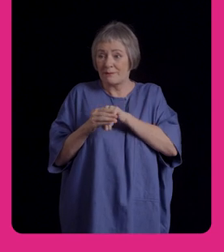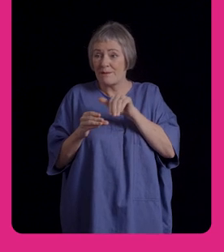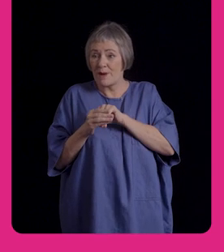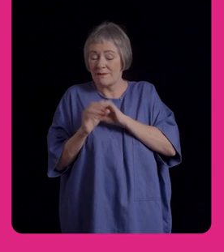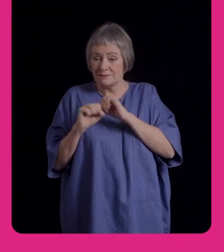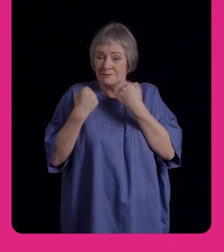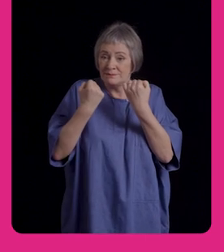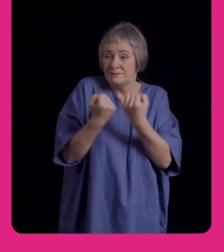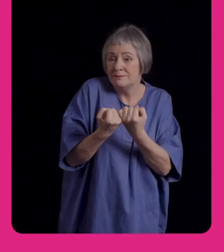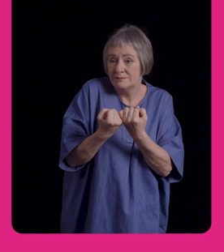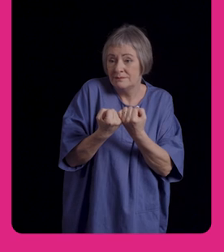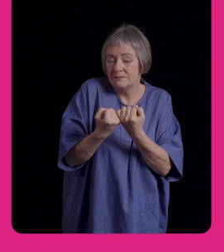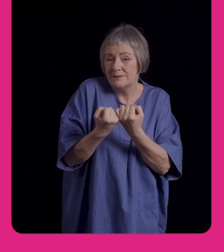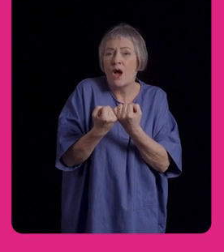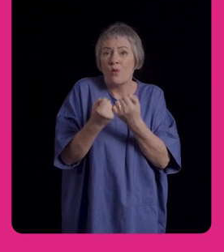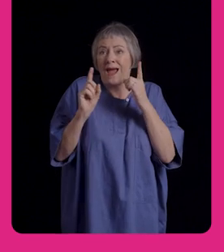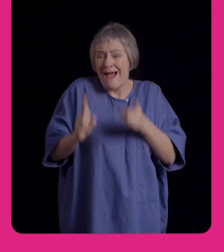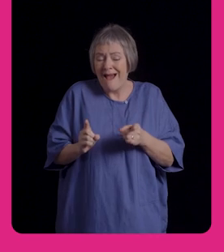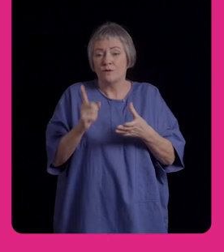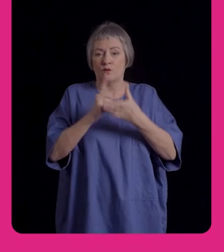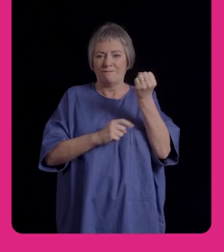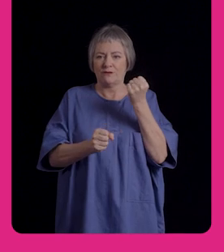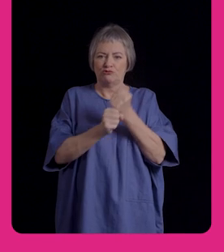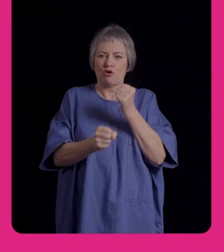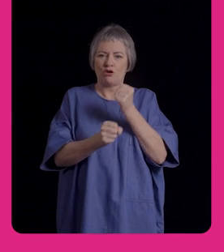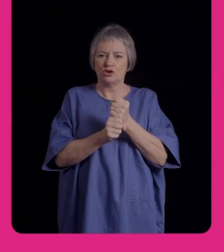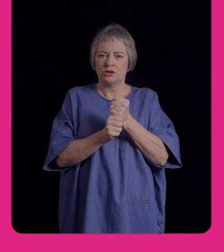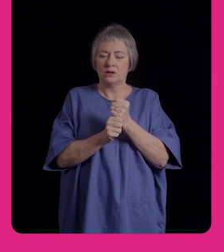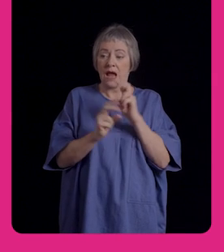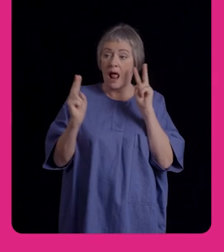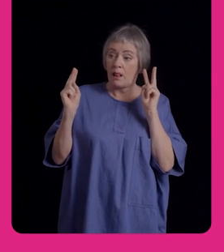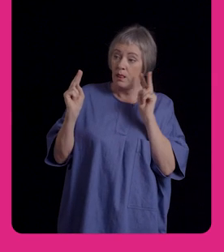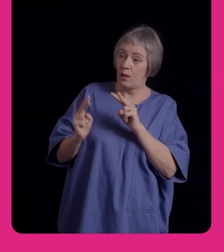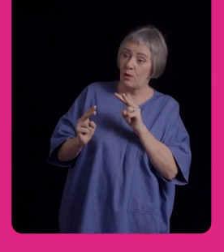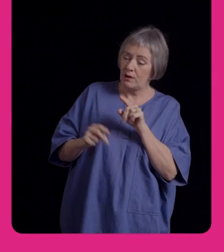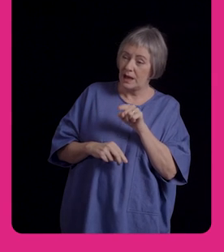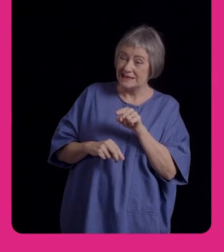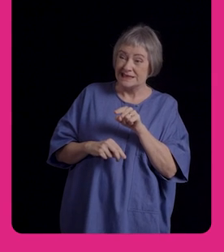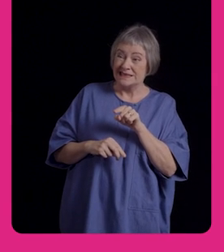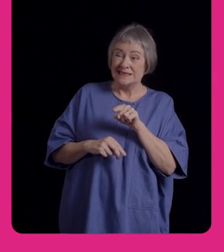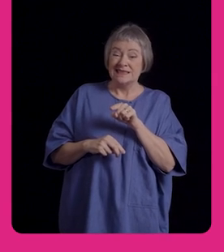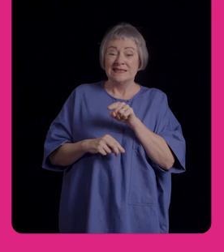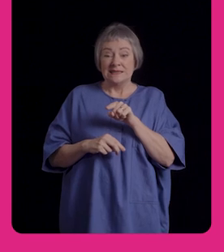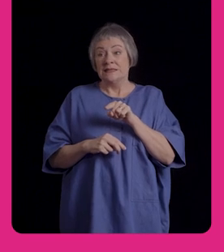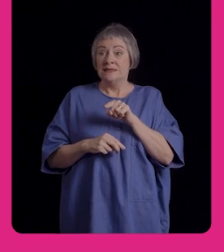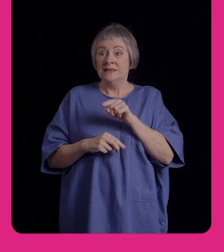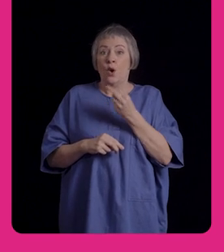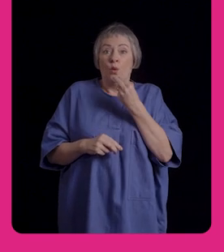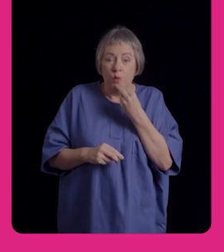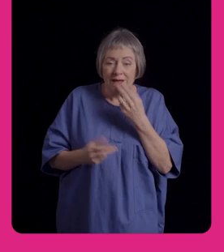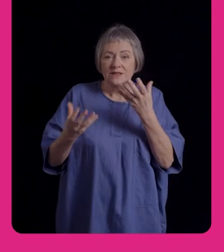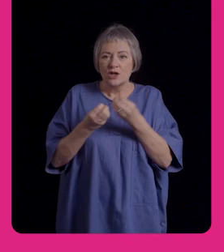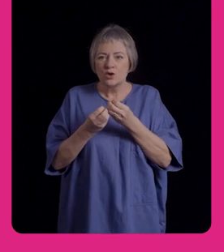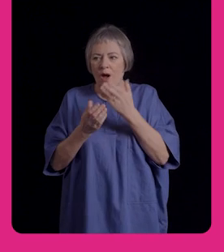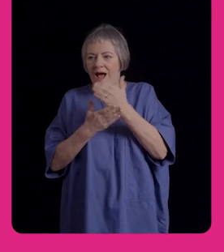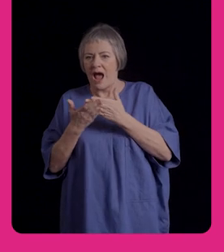member of the unit, we can't leave anyone behind, we've got to find George. And I look at them as, I imagine like Whistler's got